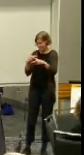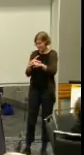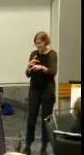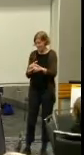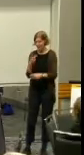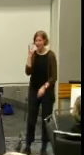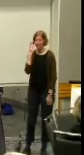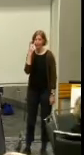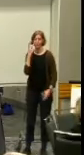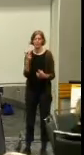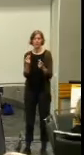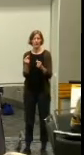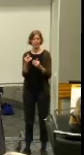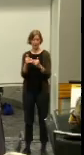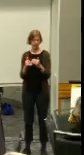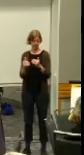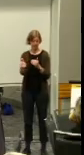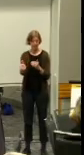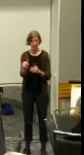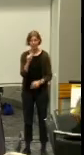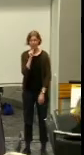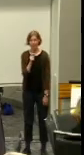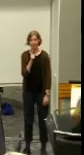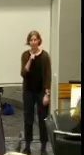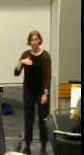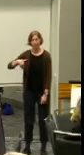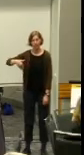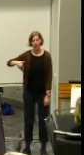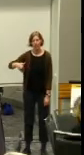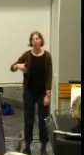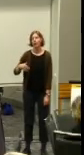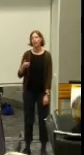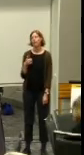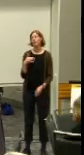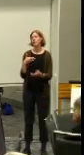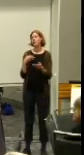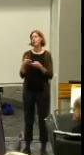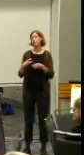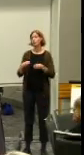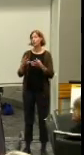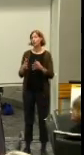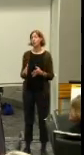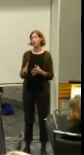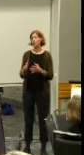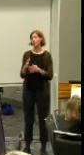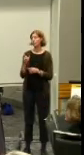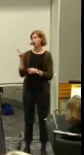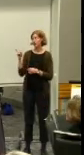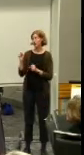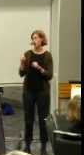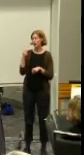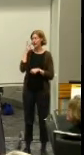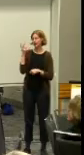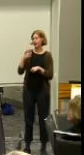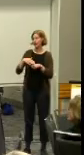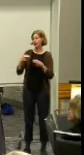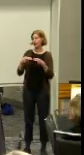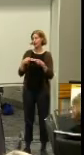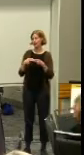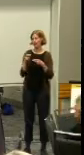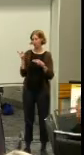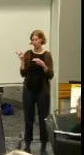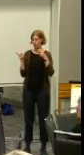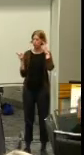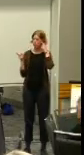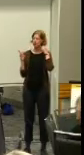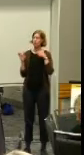so we've got some support. So you'll see here service providers on here, Ashby Family Lead, and also Pasitos Gigantes, who will be working with